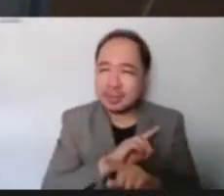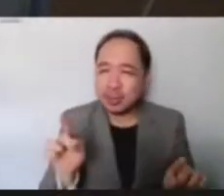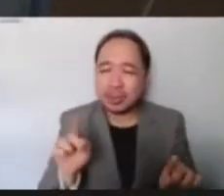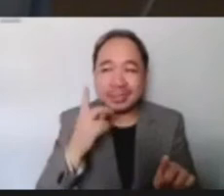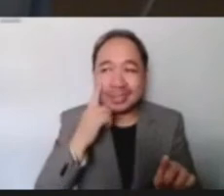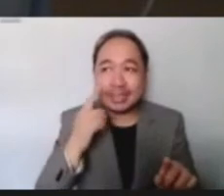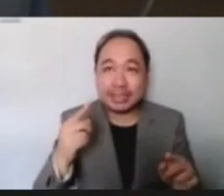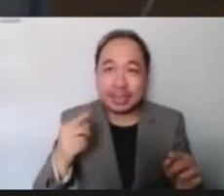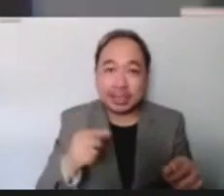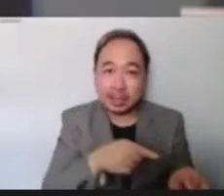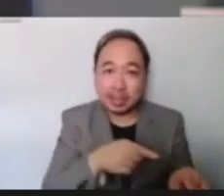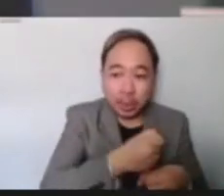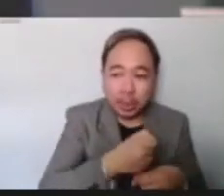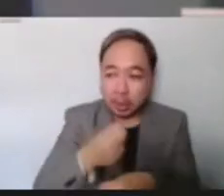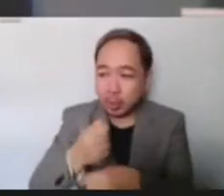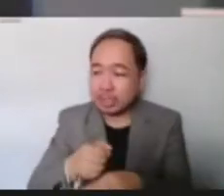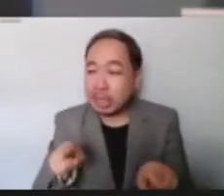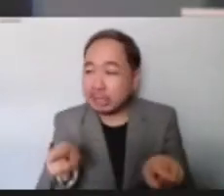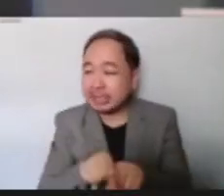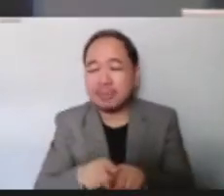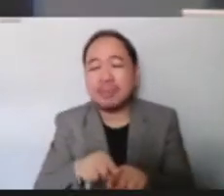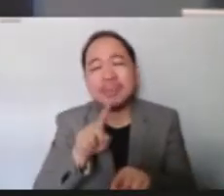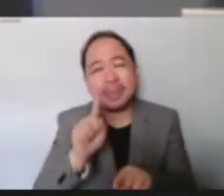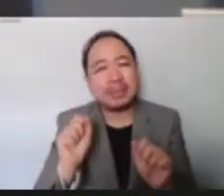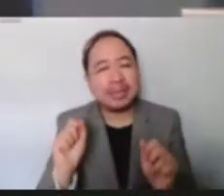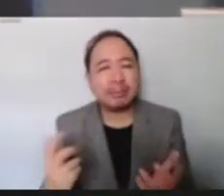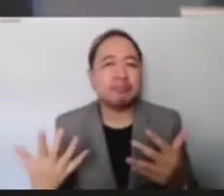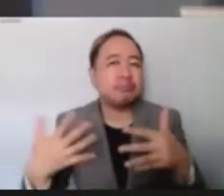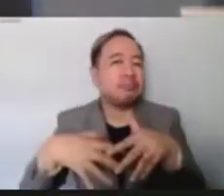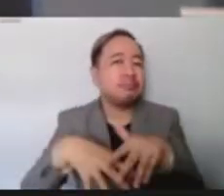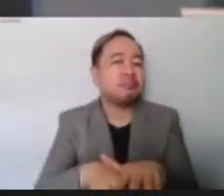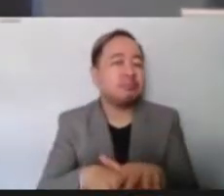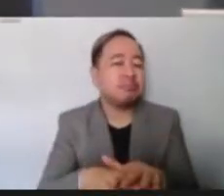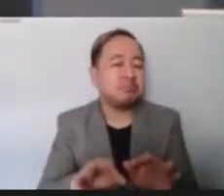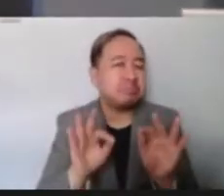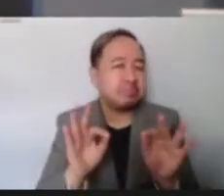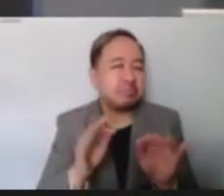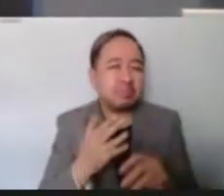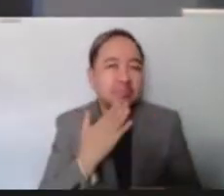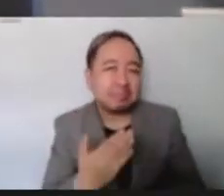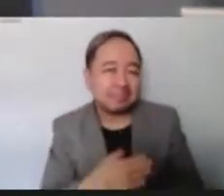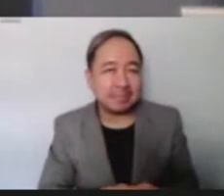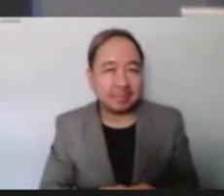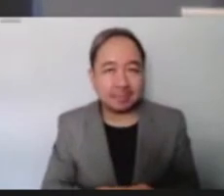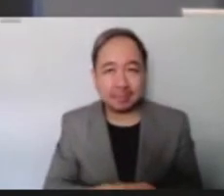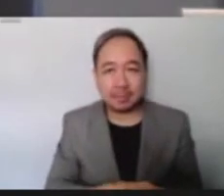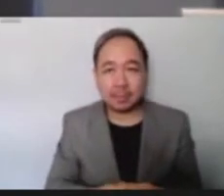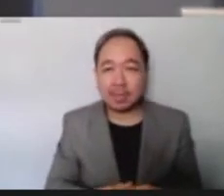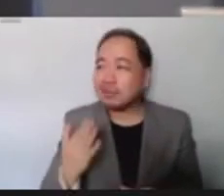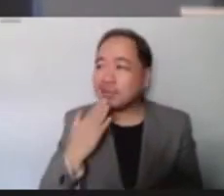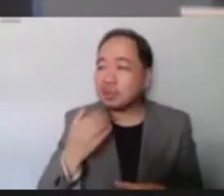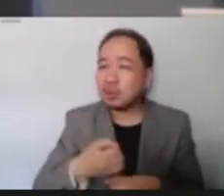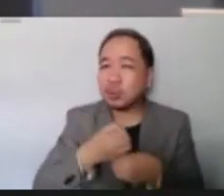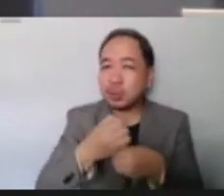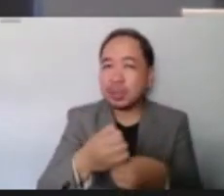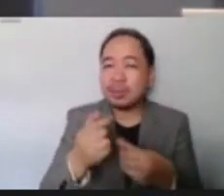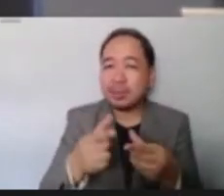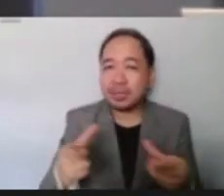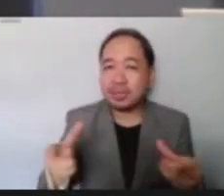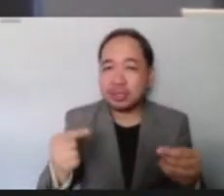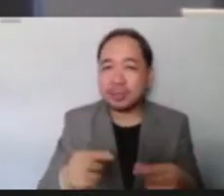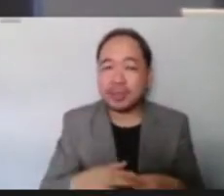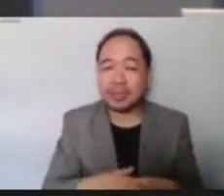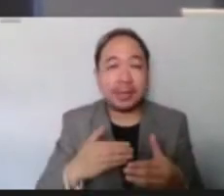for us thank you thank you distinguished delicate from Japan next on my list is